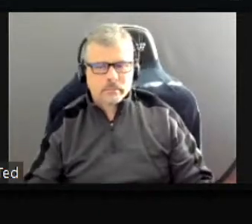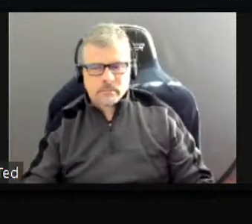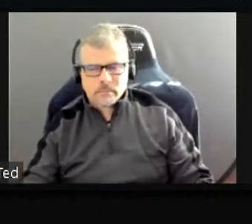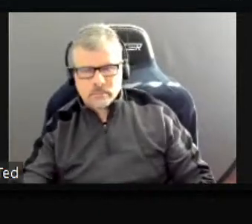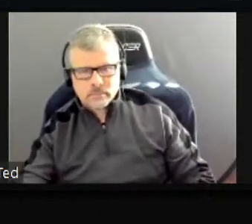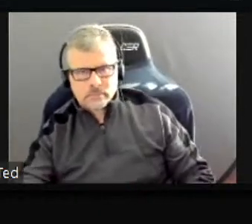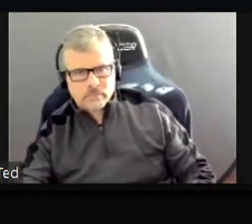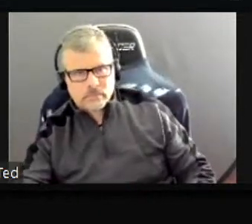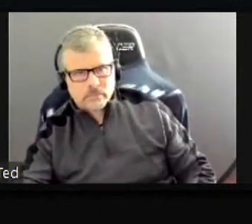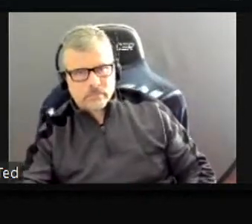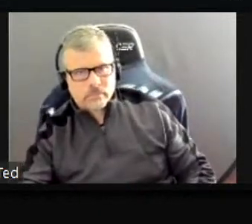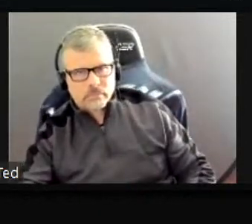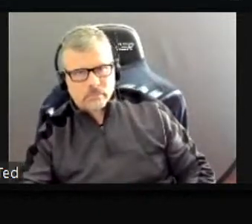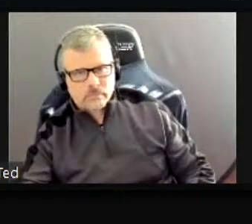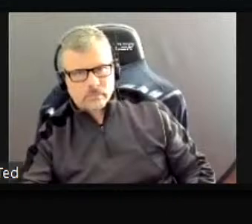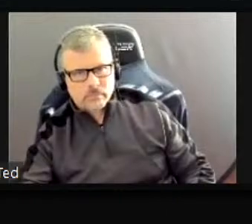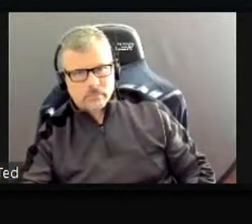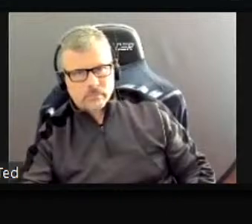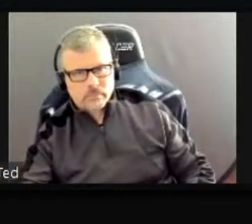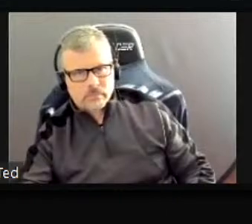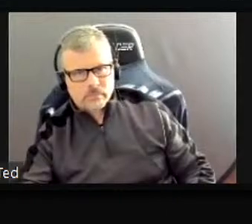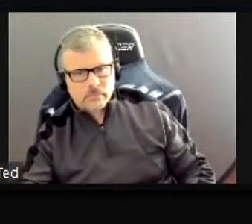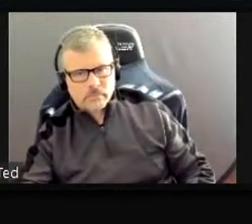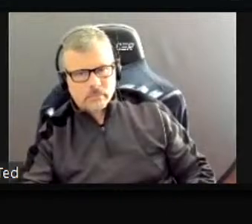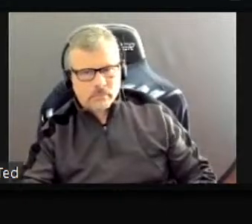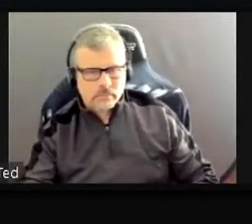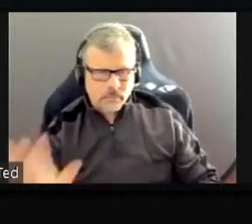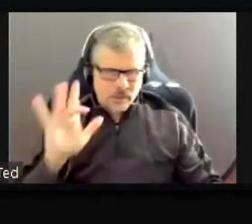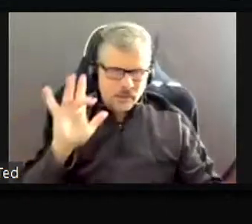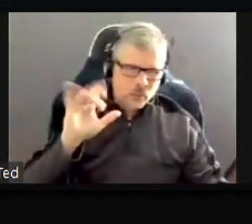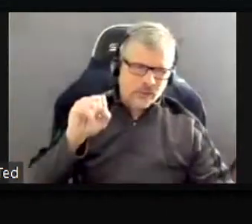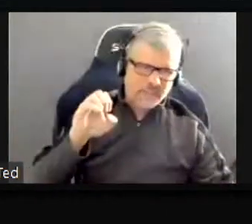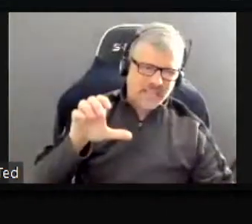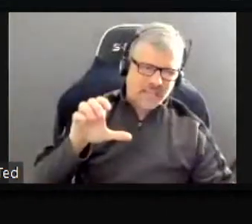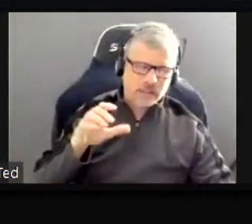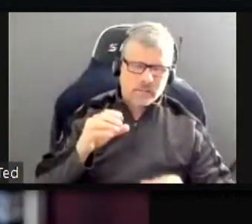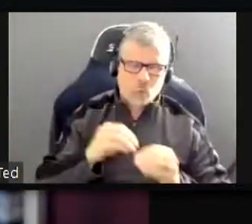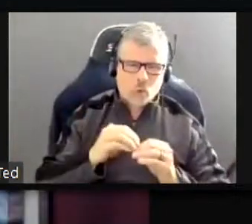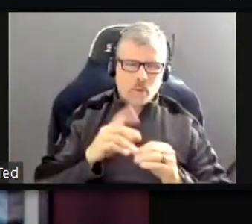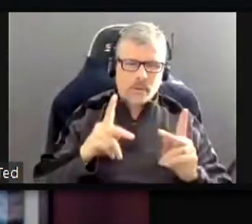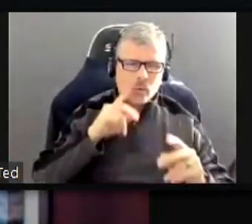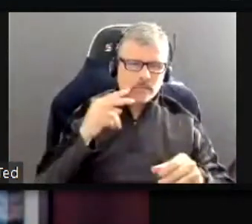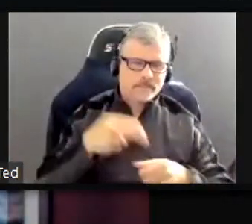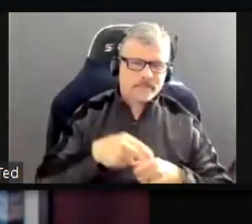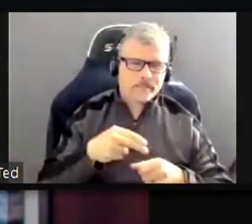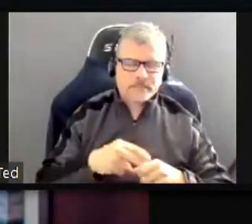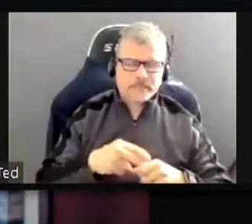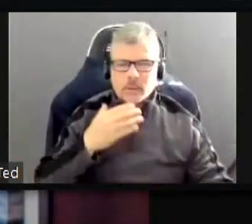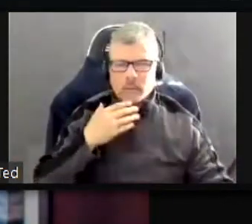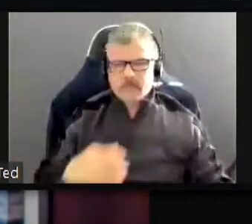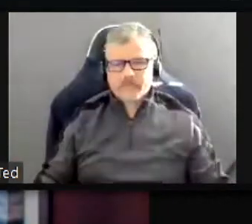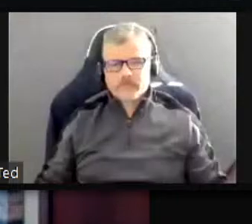Dr. Hickman, everyone should return in about 25 seconds. It's just counting down now. Thank you. Thank you.